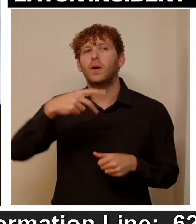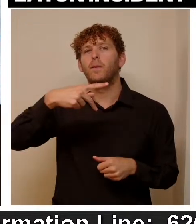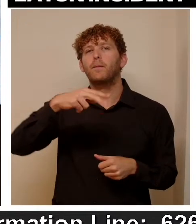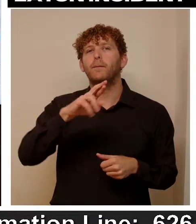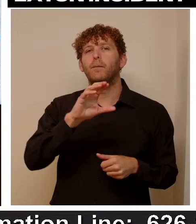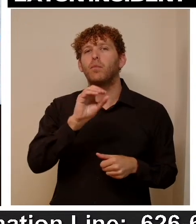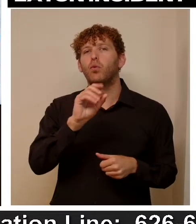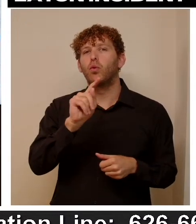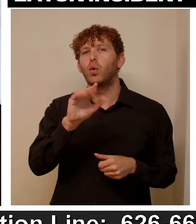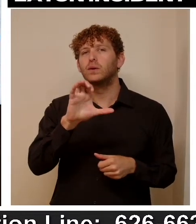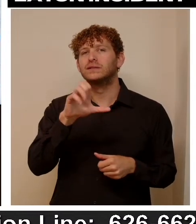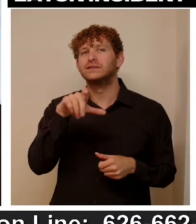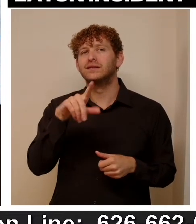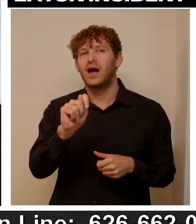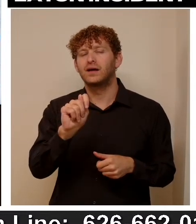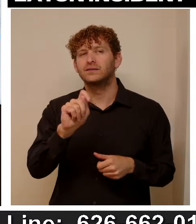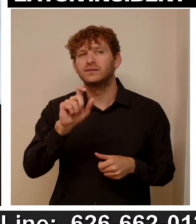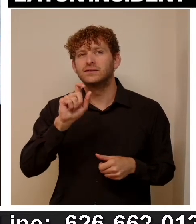protect.genesis.com.